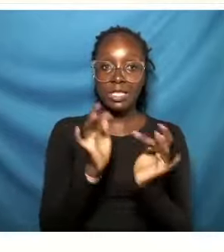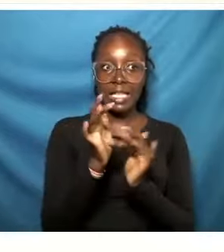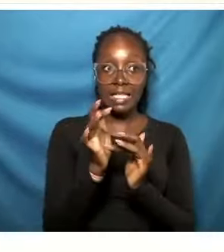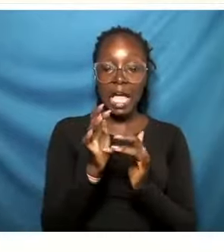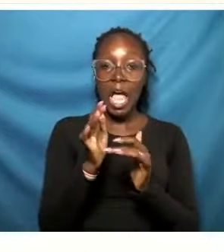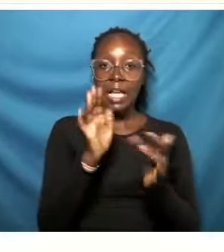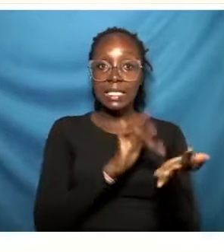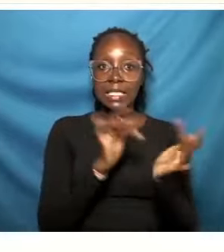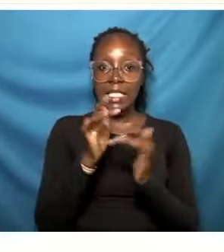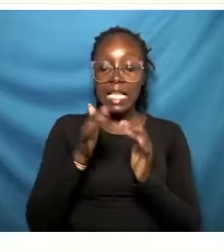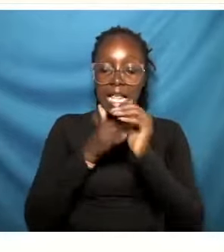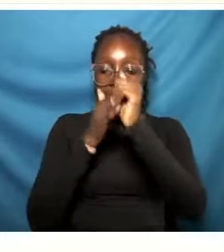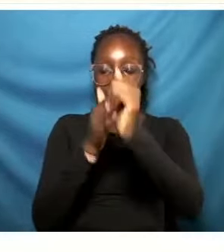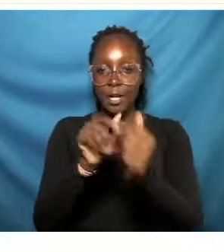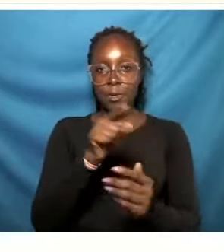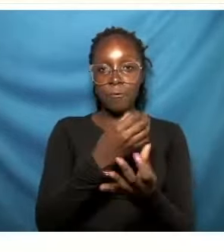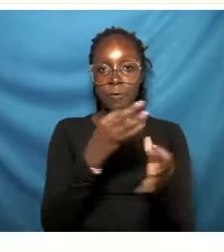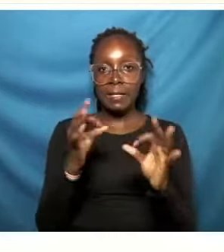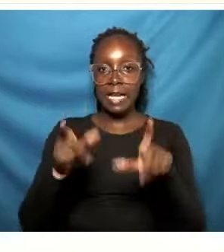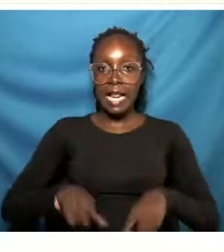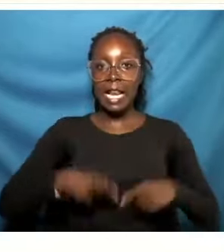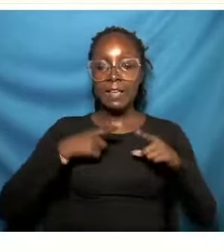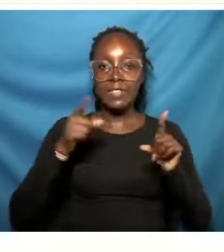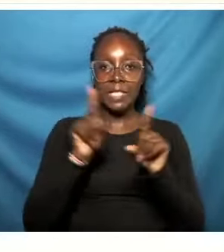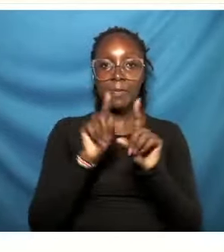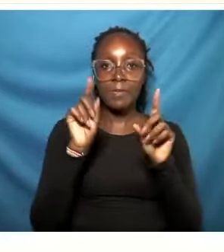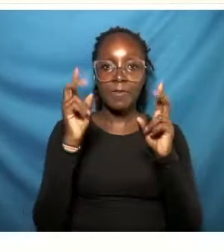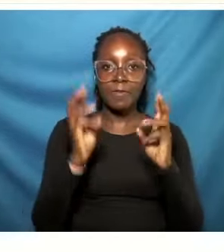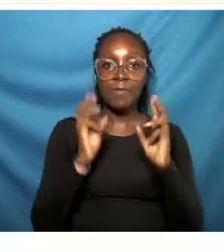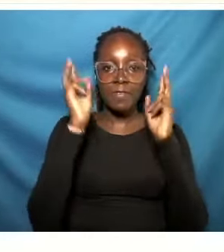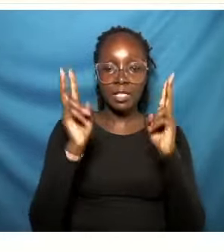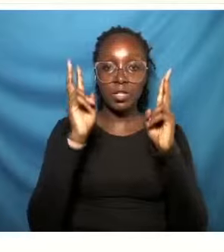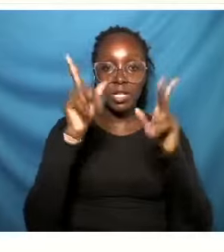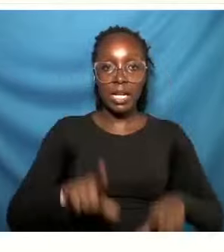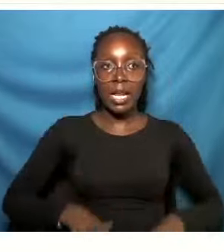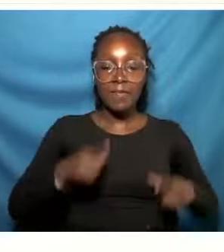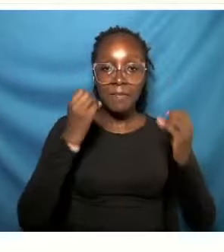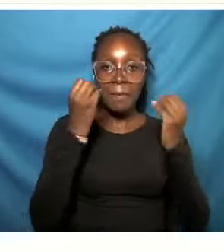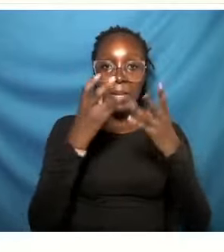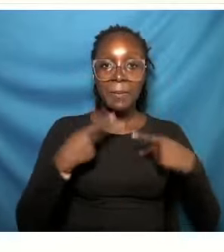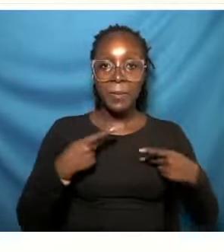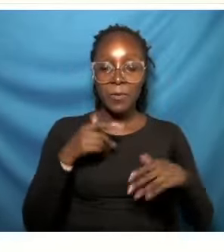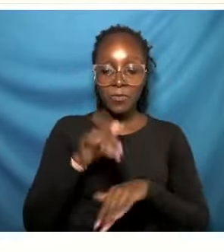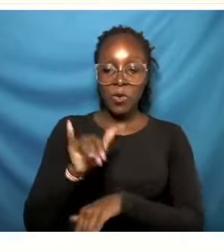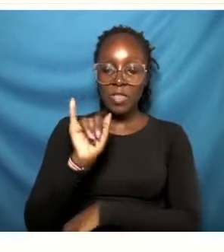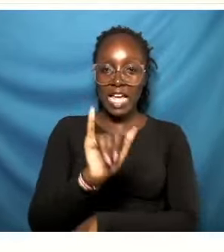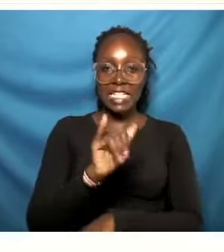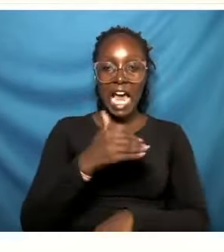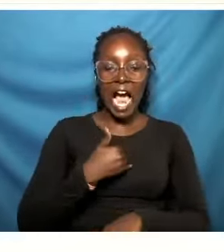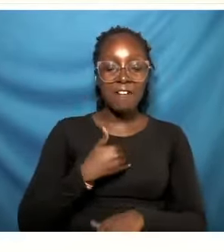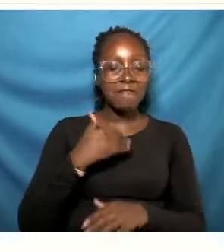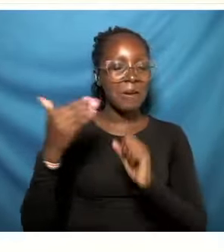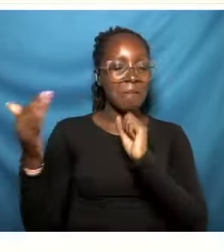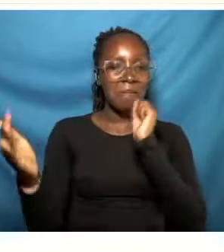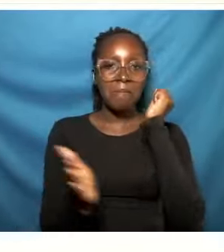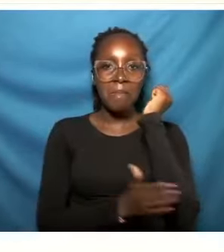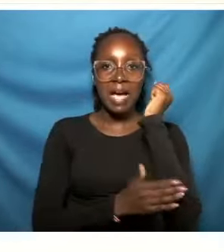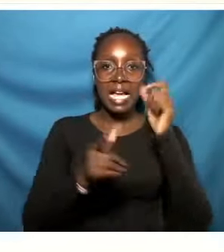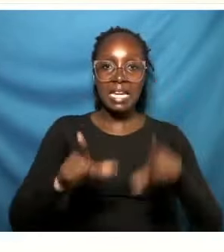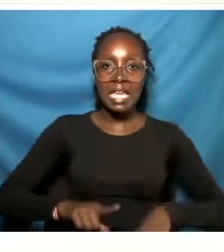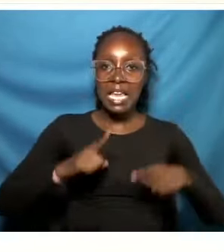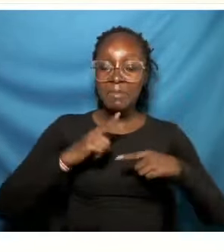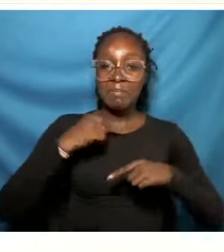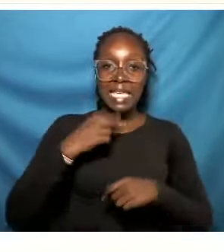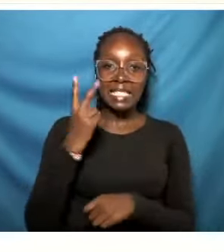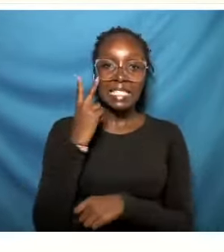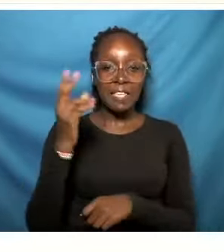ya uhuru na maisha ya ushindi. Many people who follow those things live very miserable lives. I see them in my village and I don't